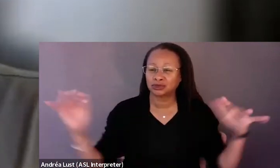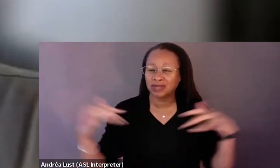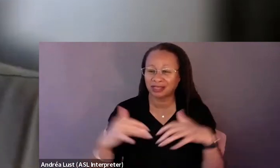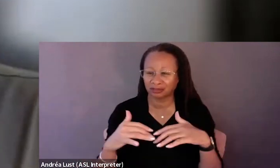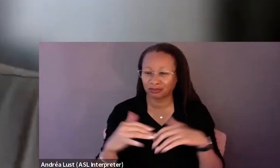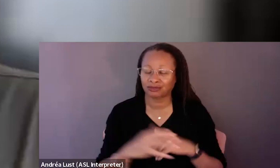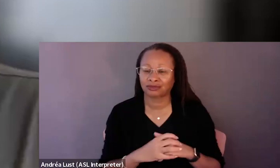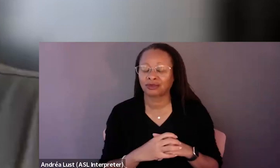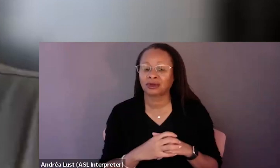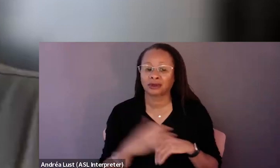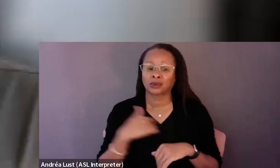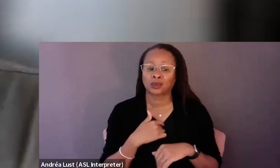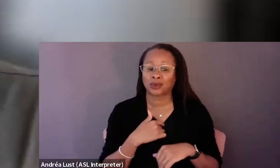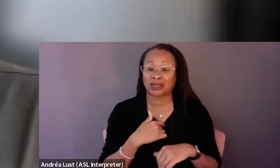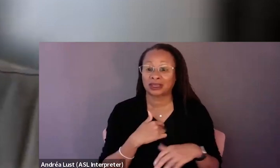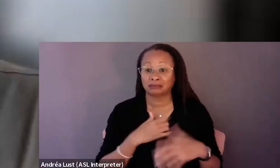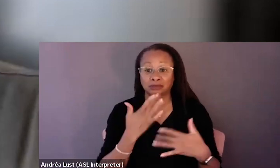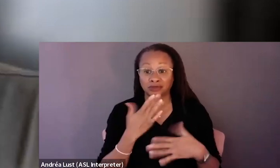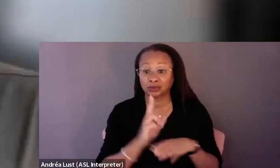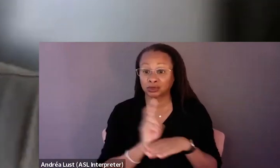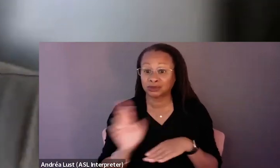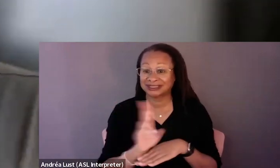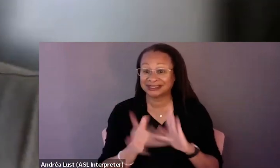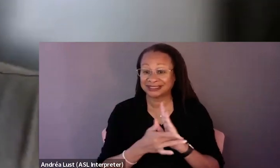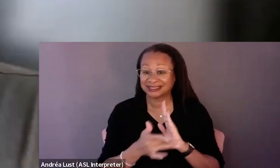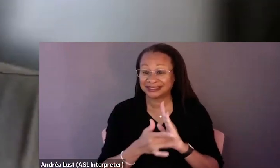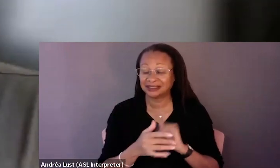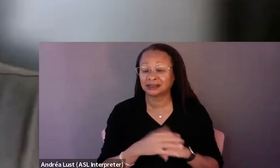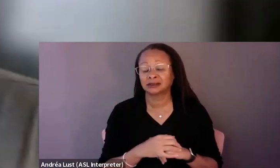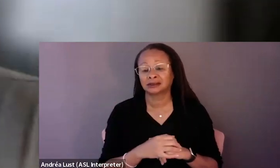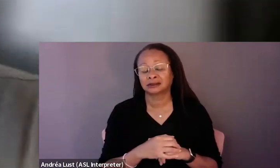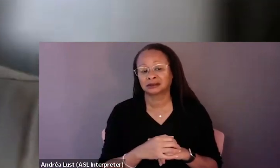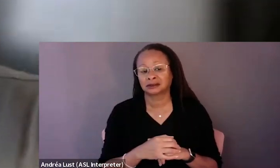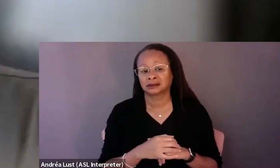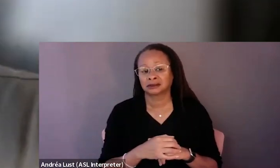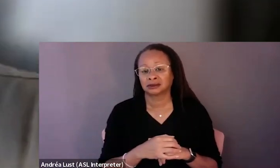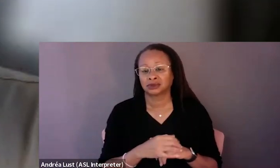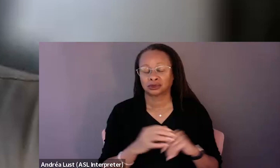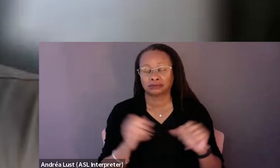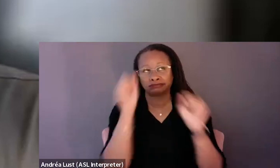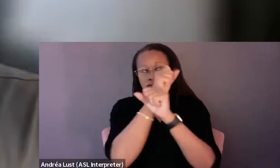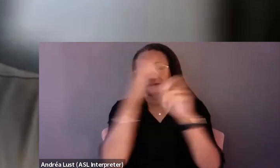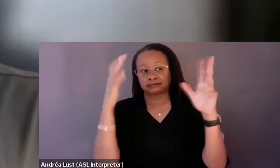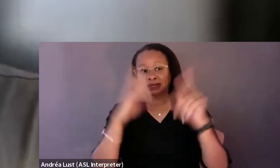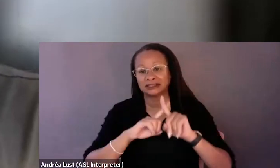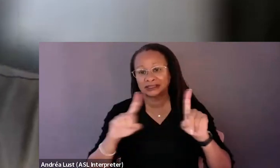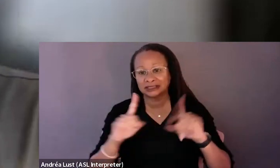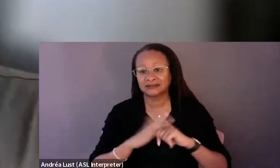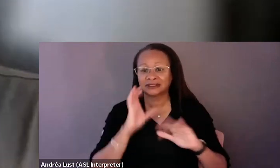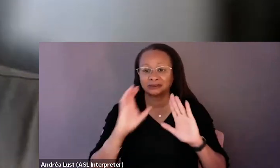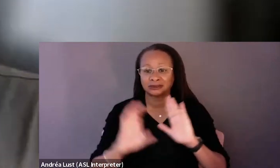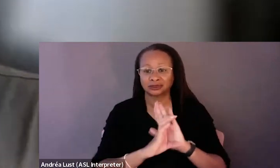we would like to use this technique to visualize different